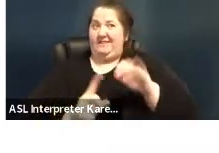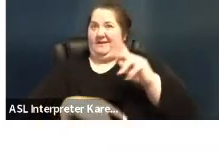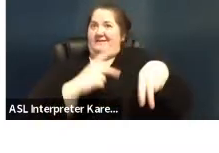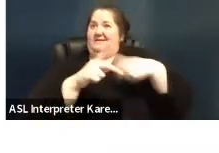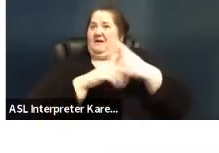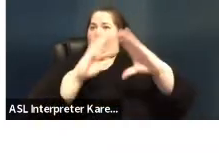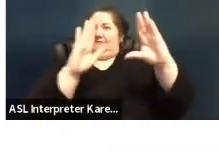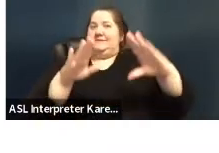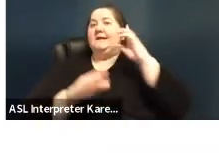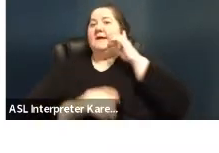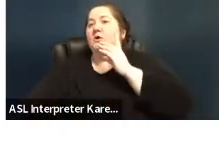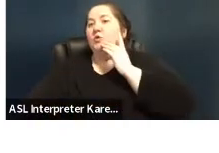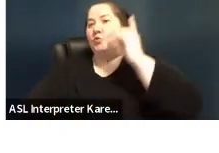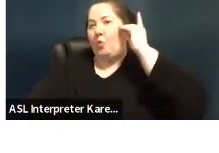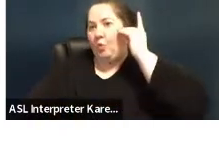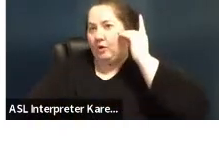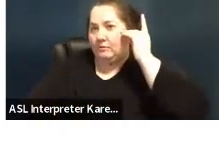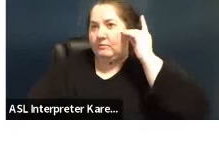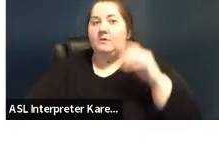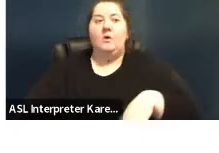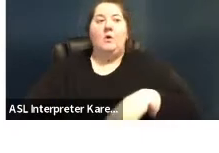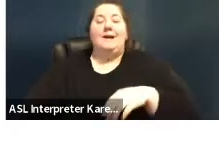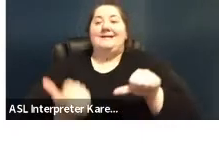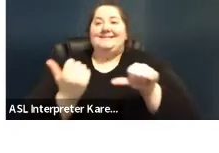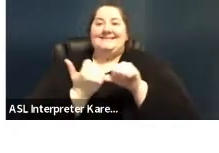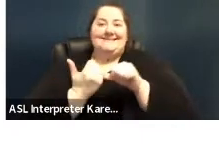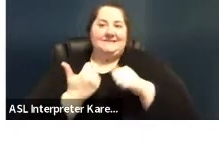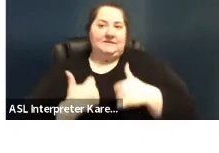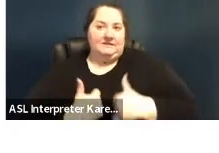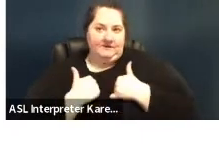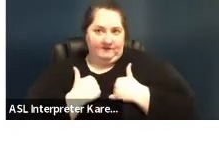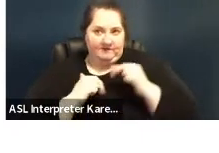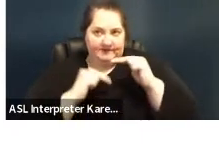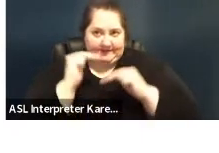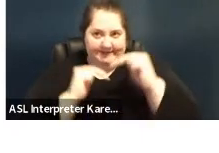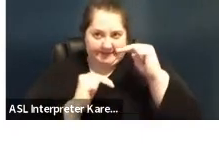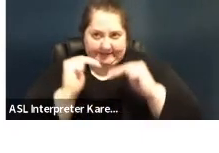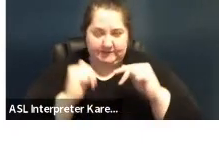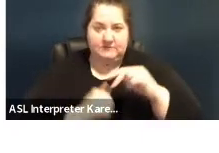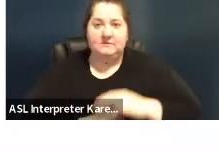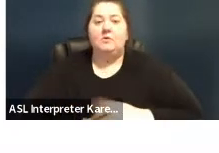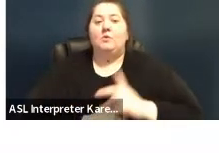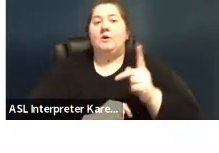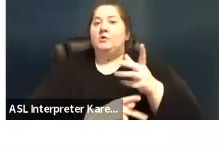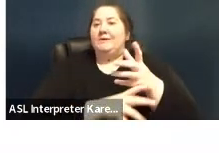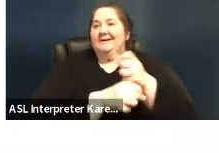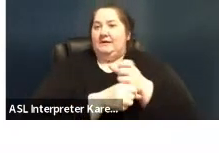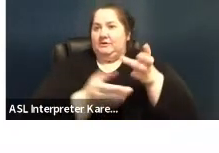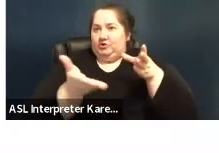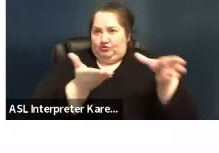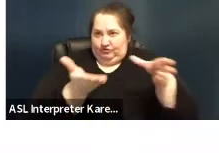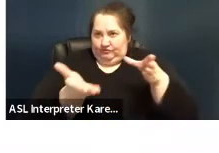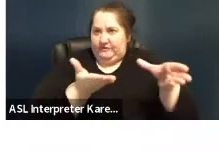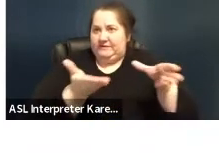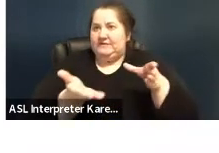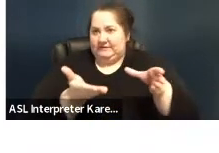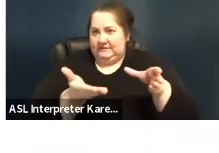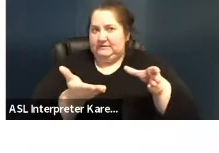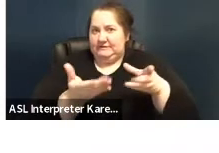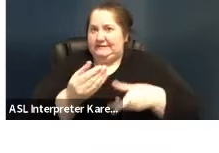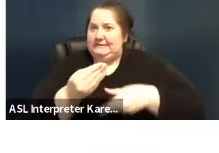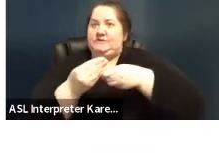had dormitories, or an assisted living facility where people receive services in addition